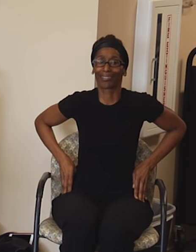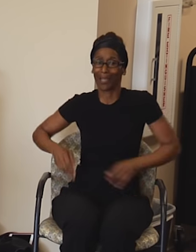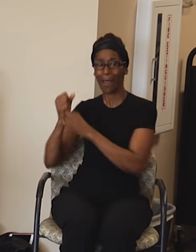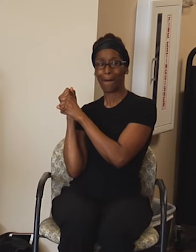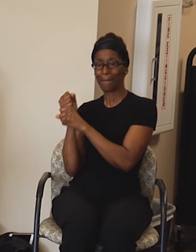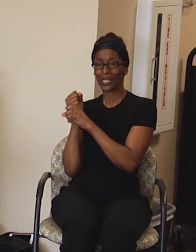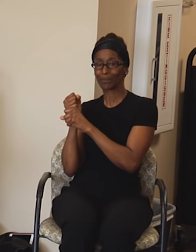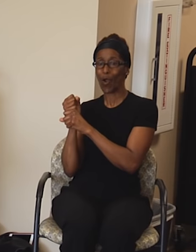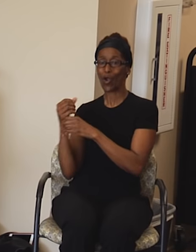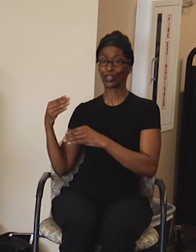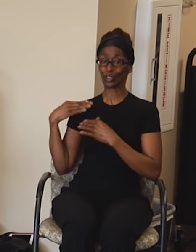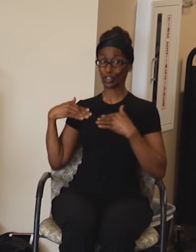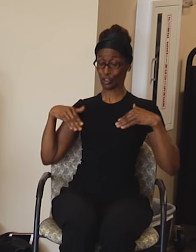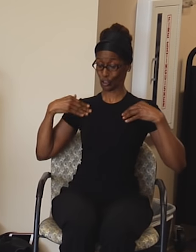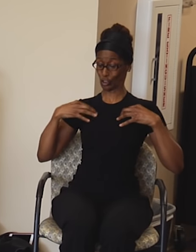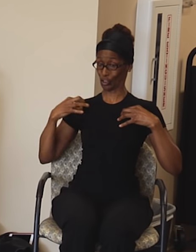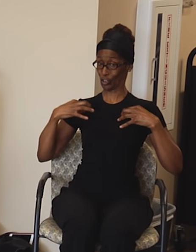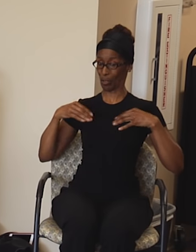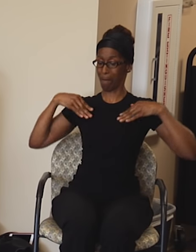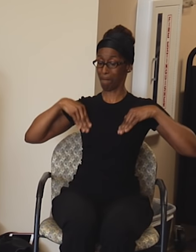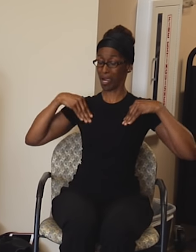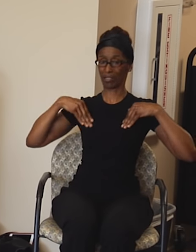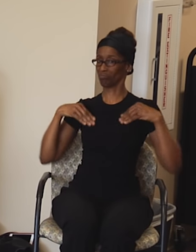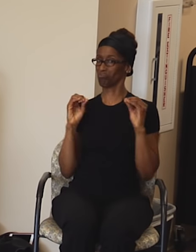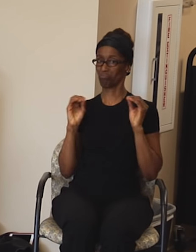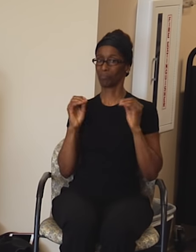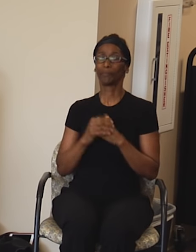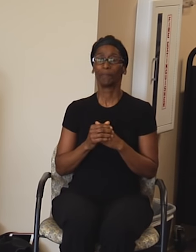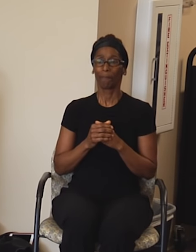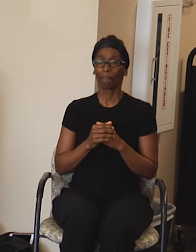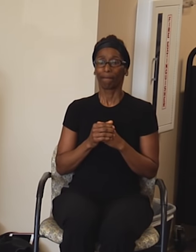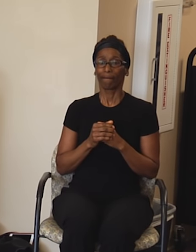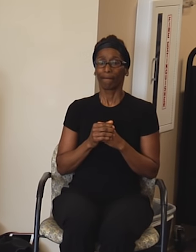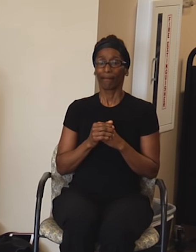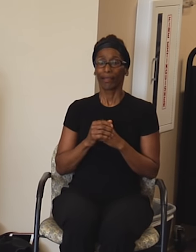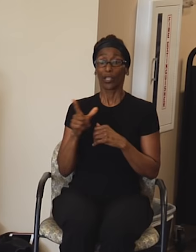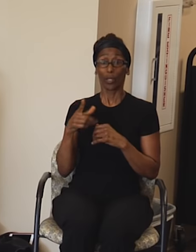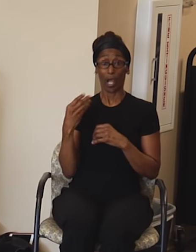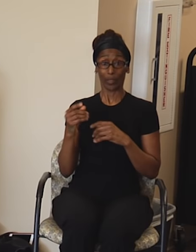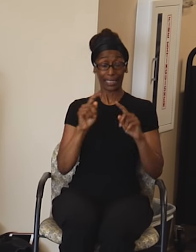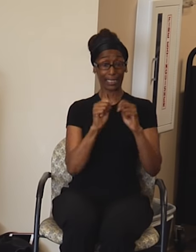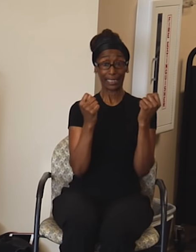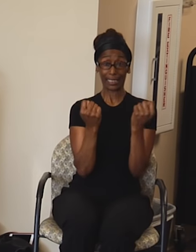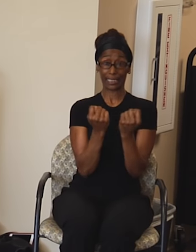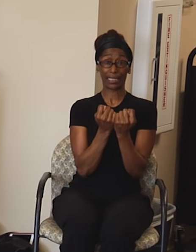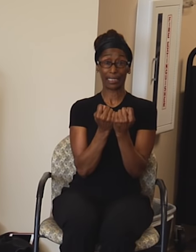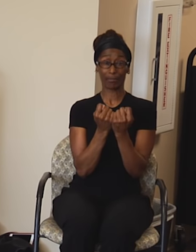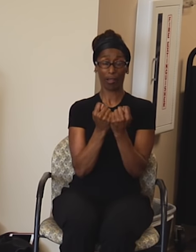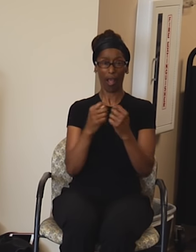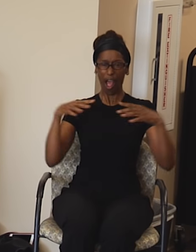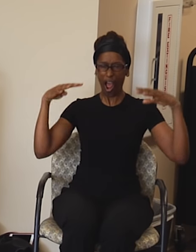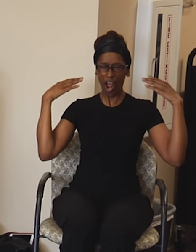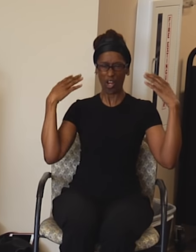shirts today. He also had a great sense of humor. I'll tell you this one. He went out with his team once to a really noisy